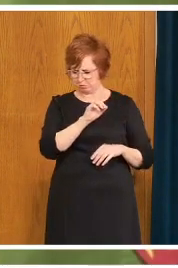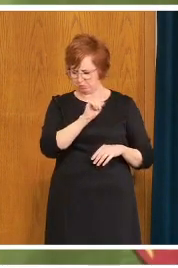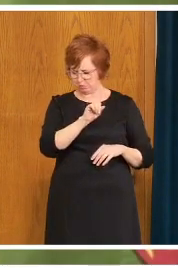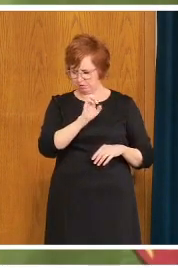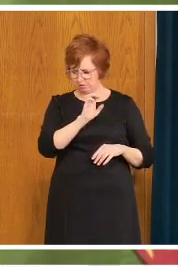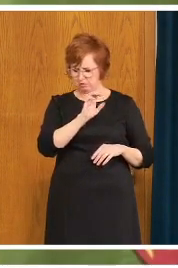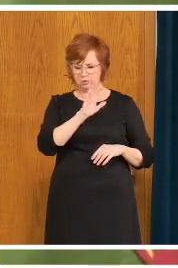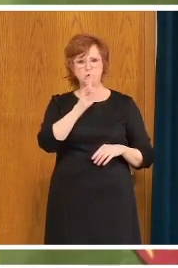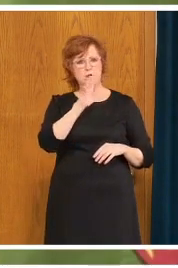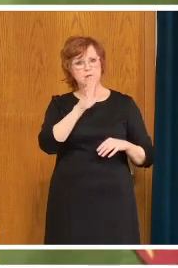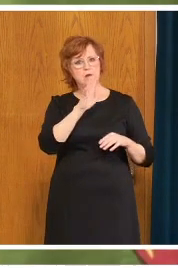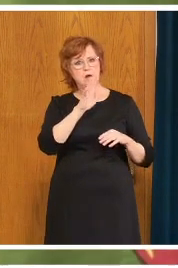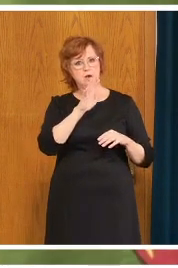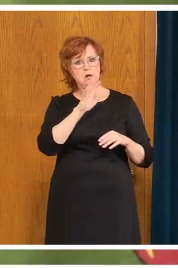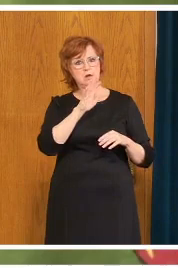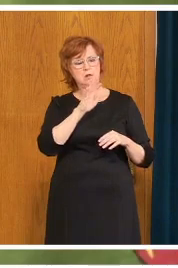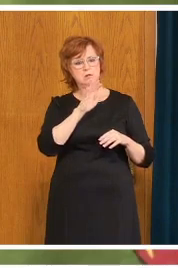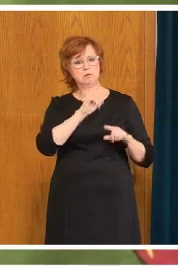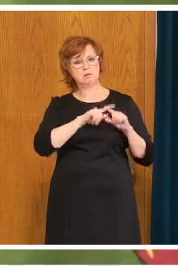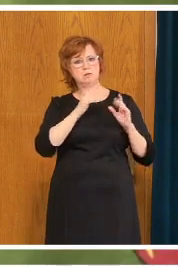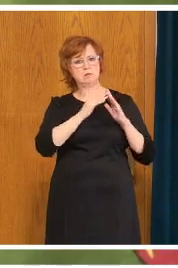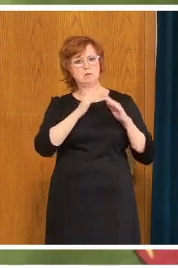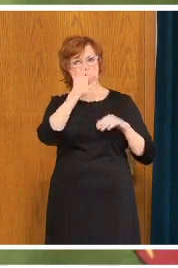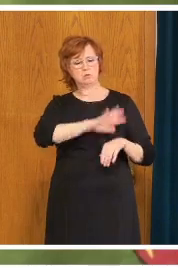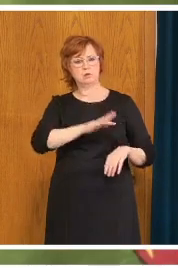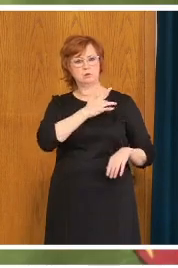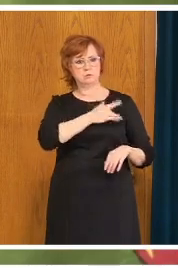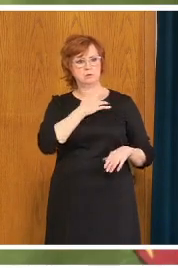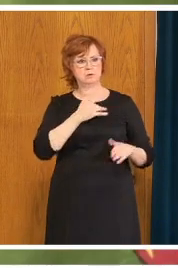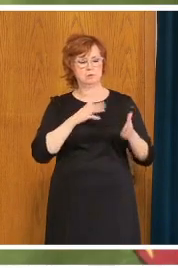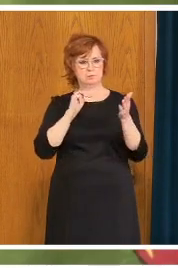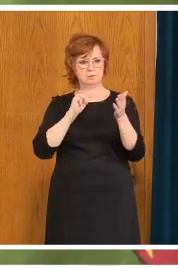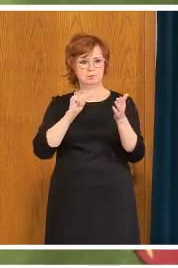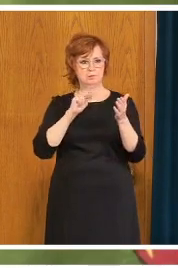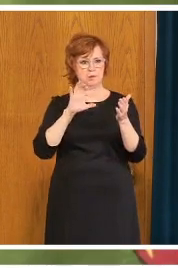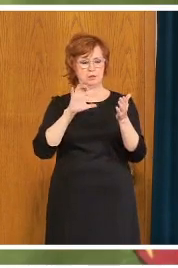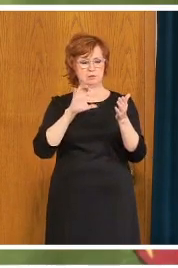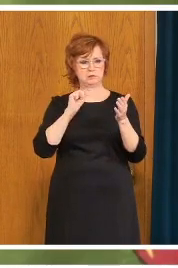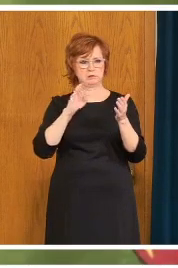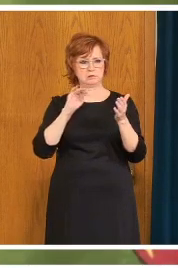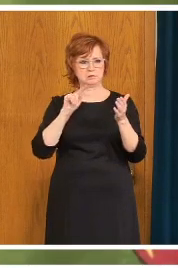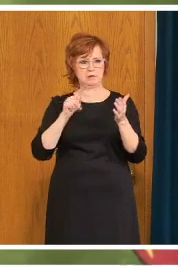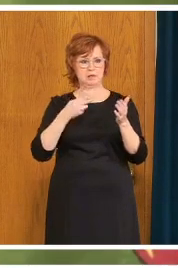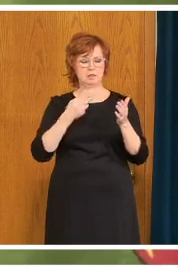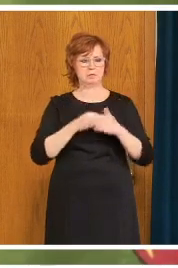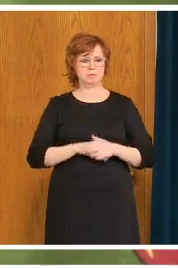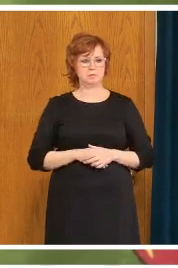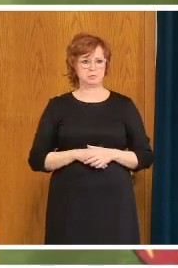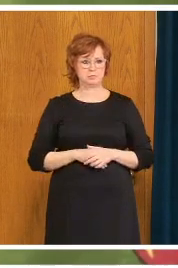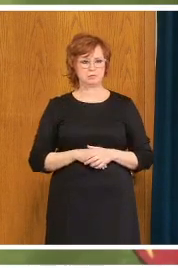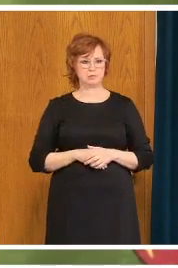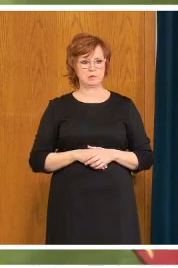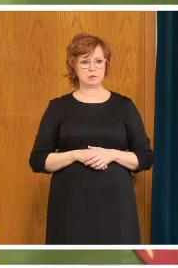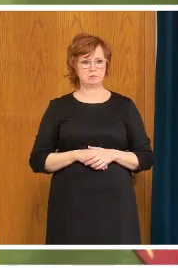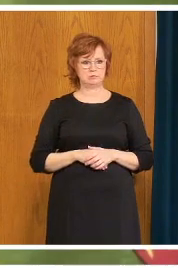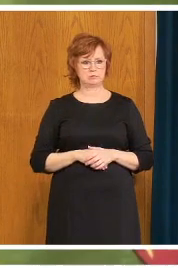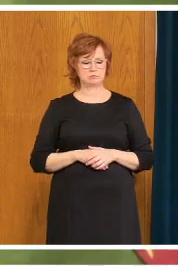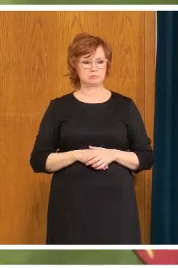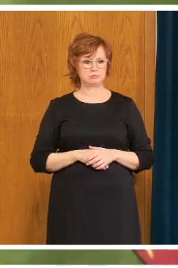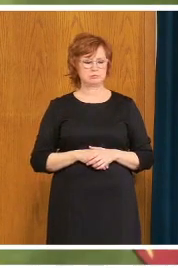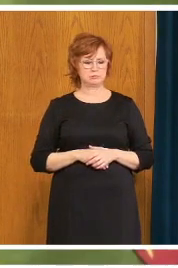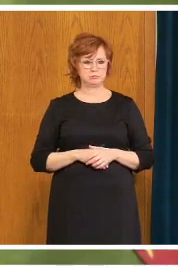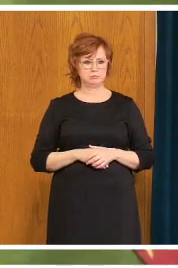125 plus communities across the province. Take a question from Mark Smith, CTV. Yes, since the public health measures